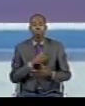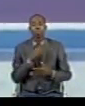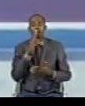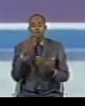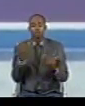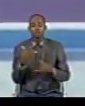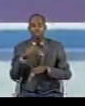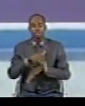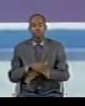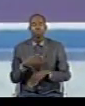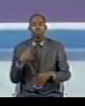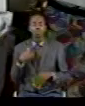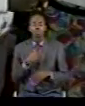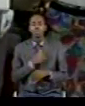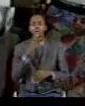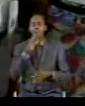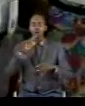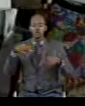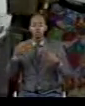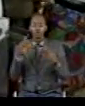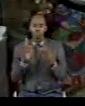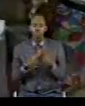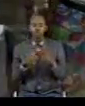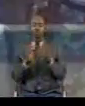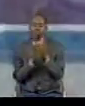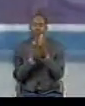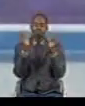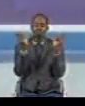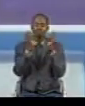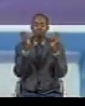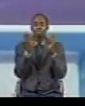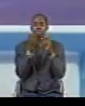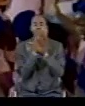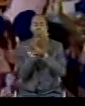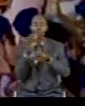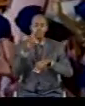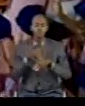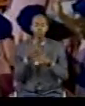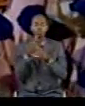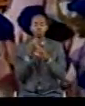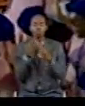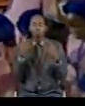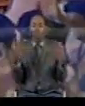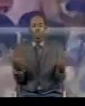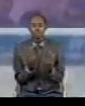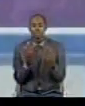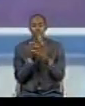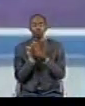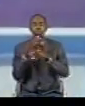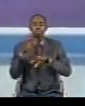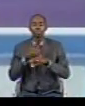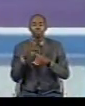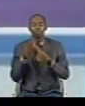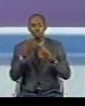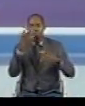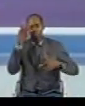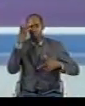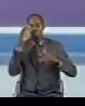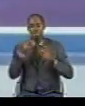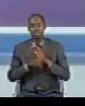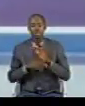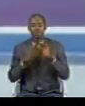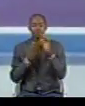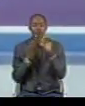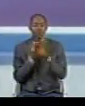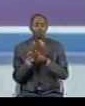to celebrate freedom. Freedom from sin. Freedom from sickness. And freedom from